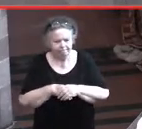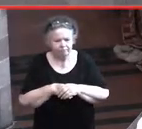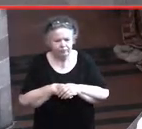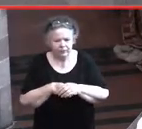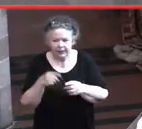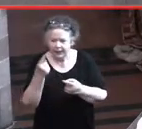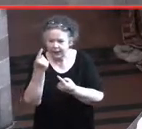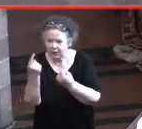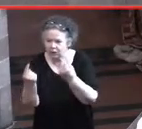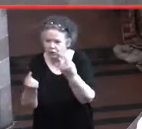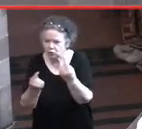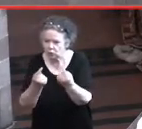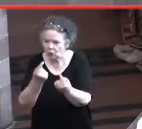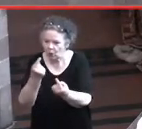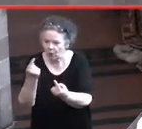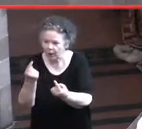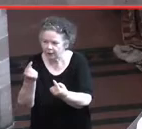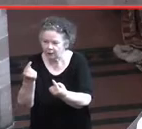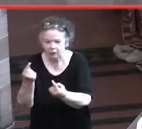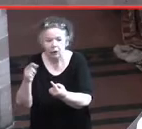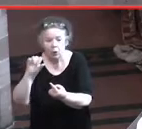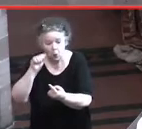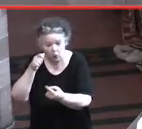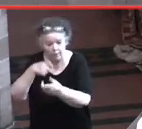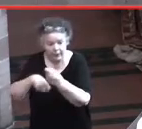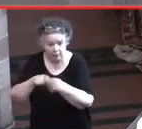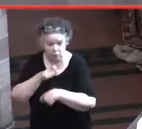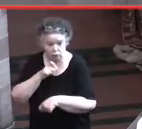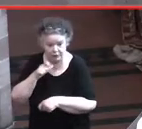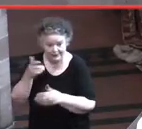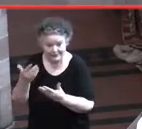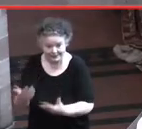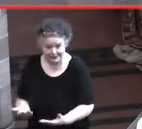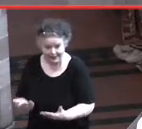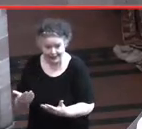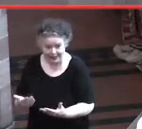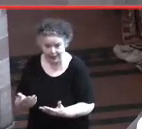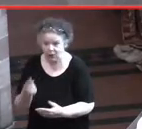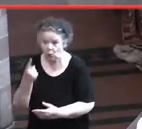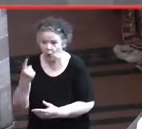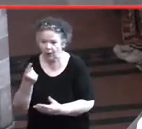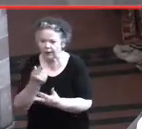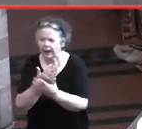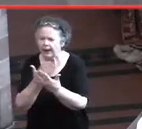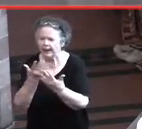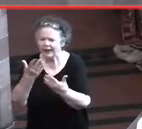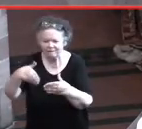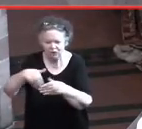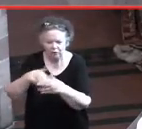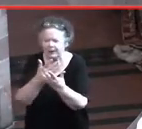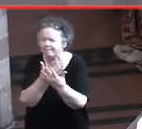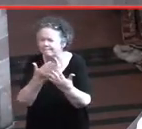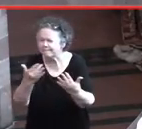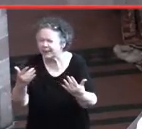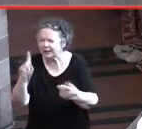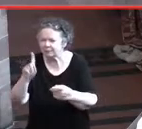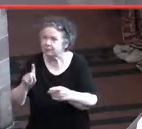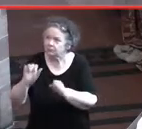Each one who is ordained is one among the many, the whole people of